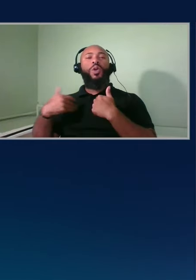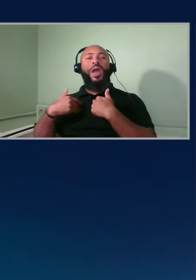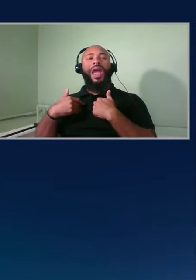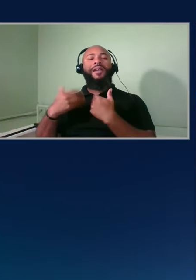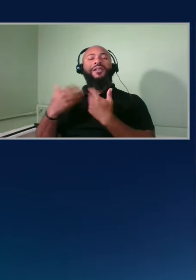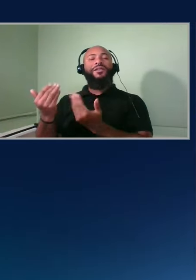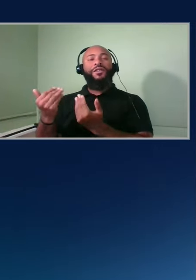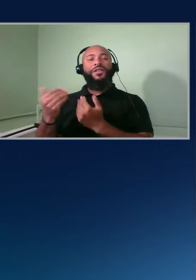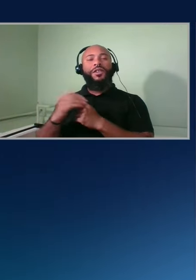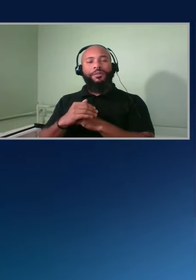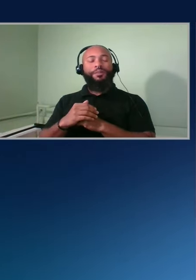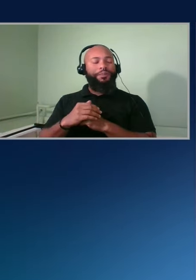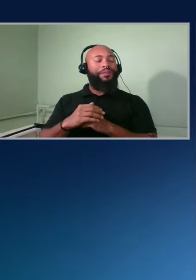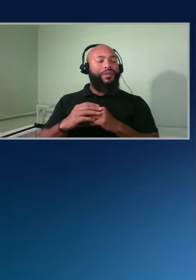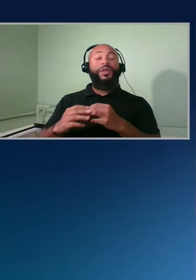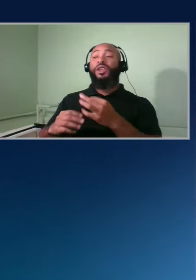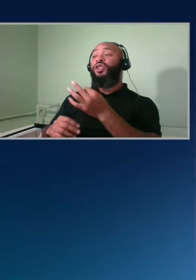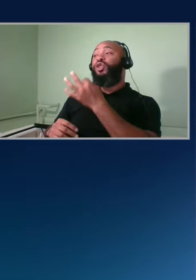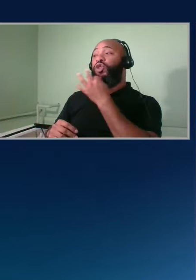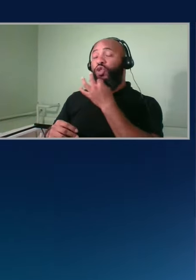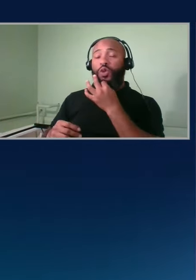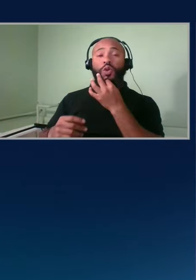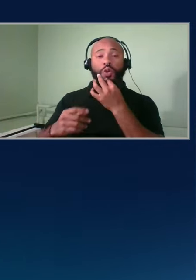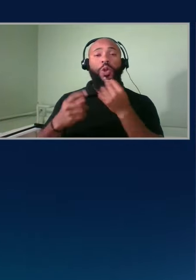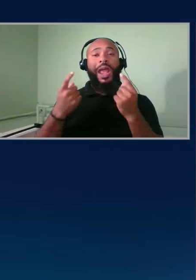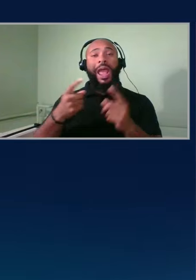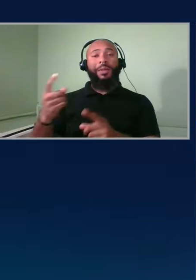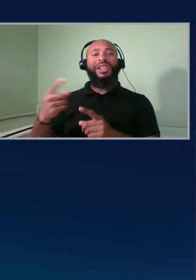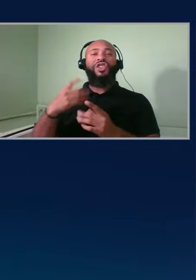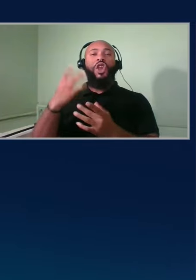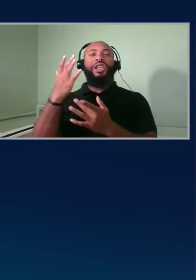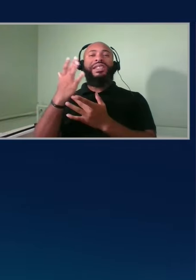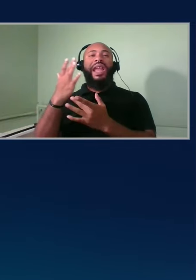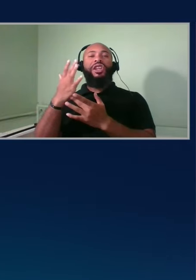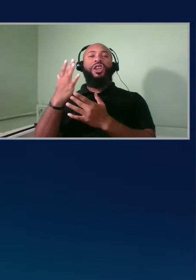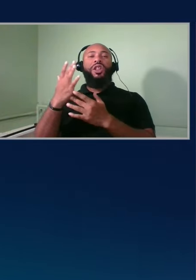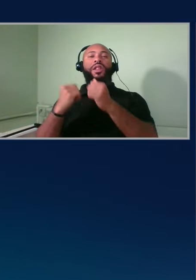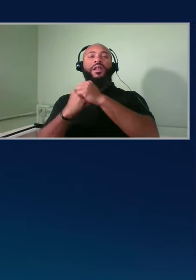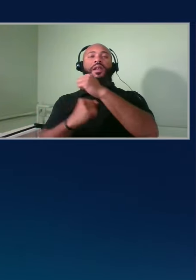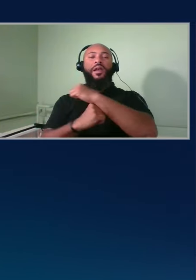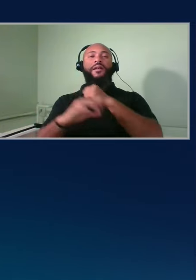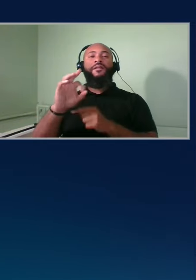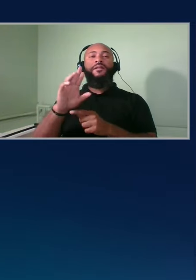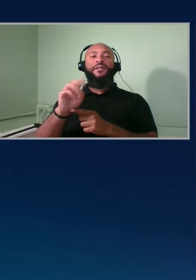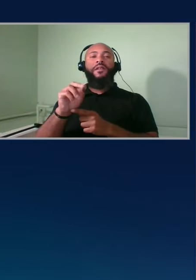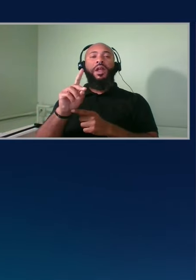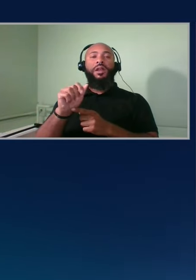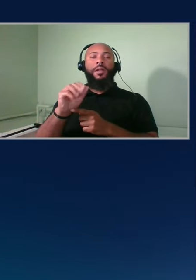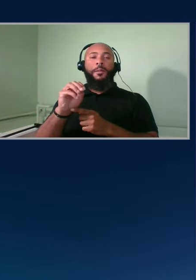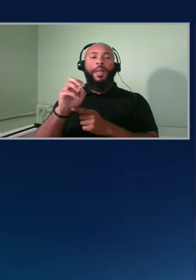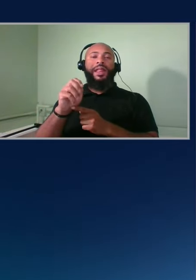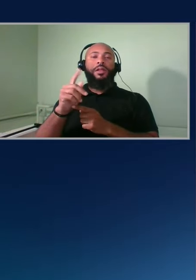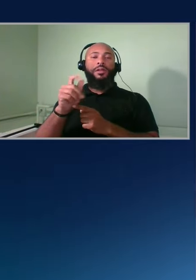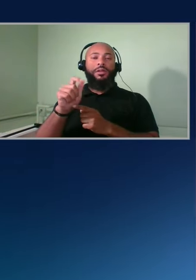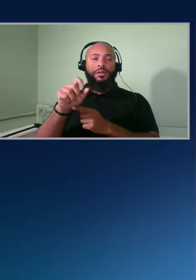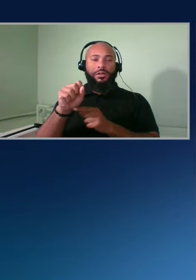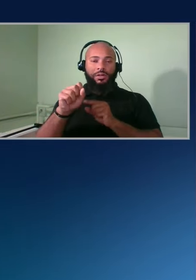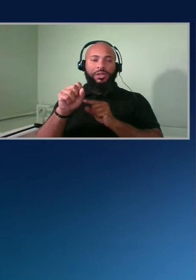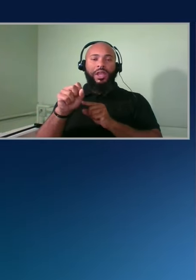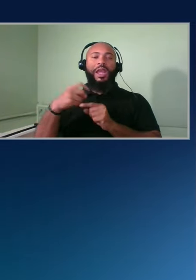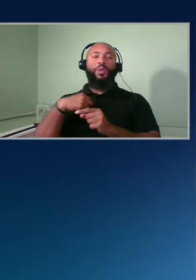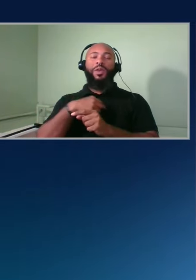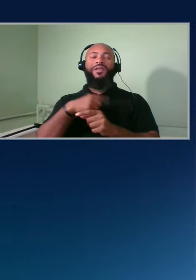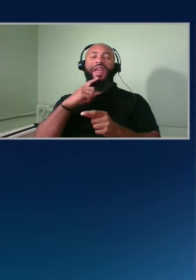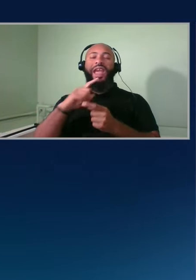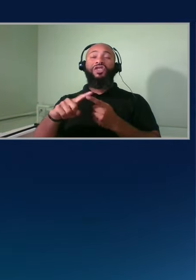I said, going to be our technical fundamentals. And we've actually enlisted much of the